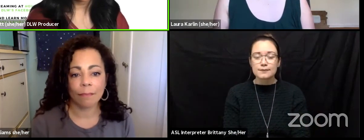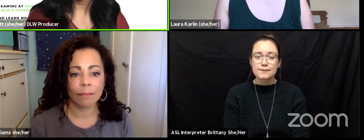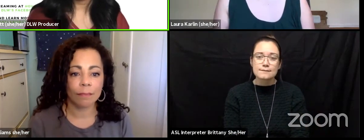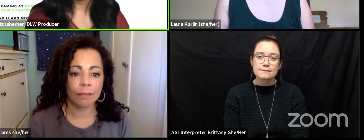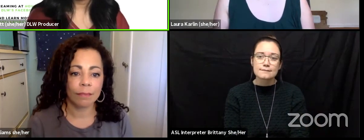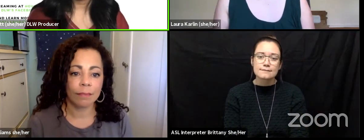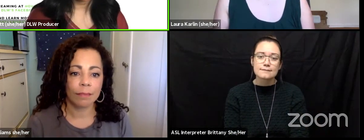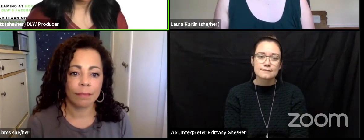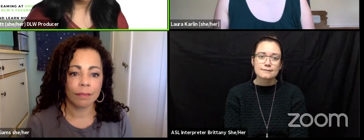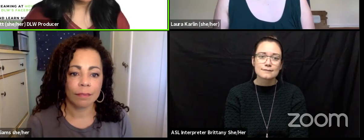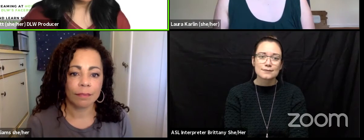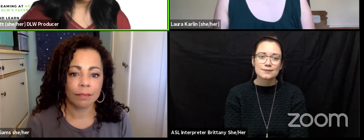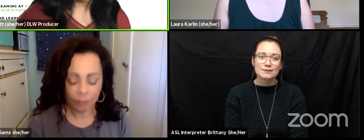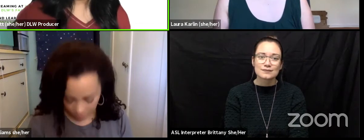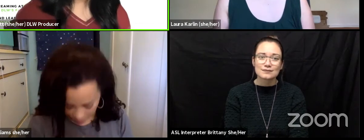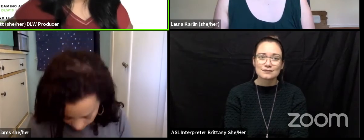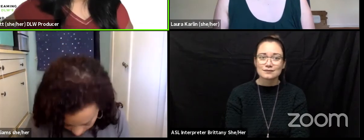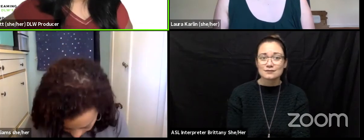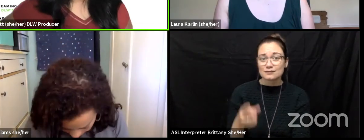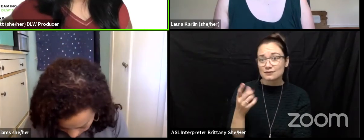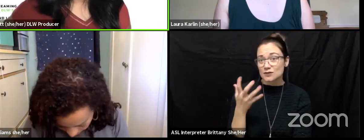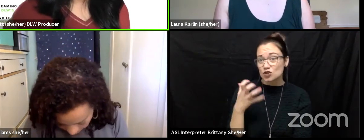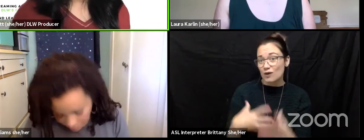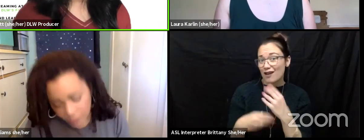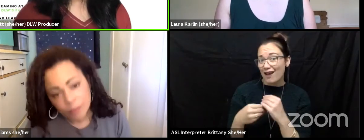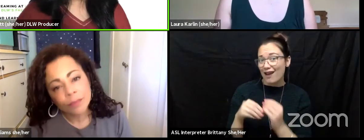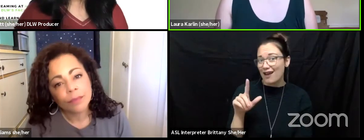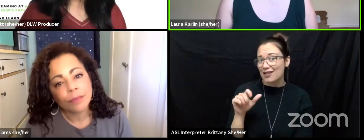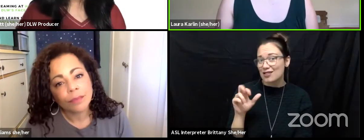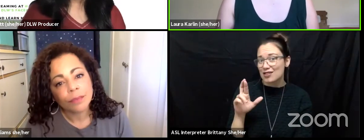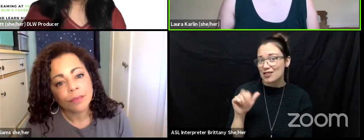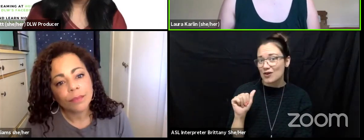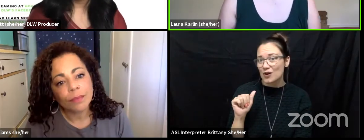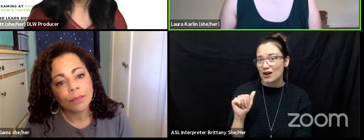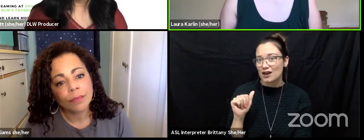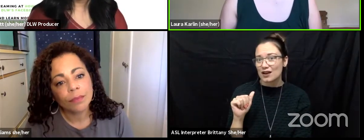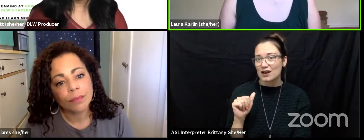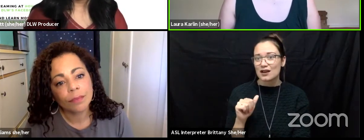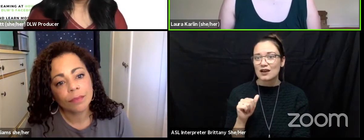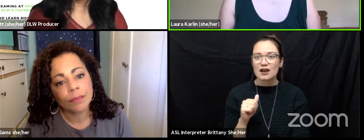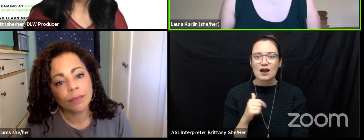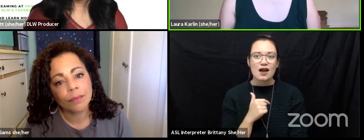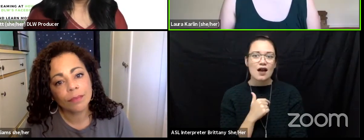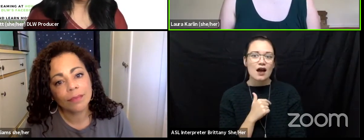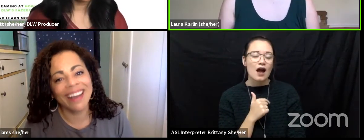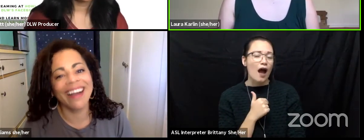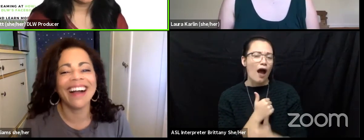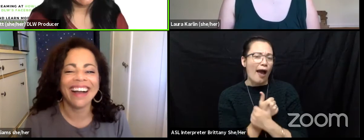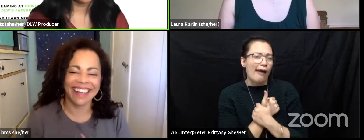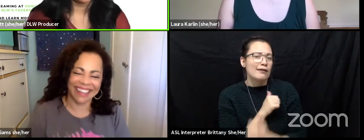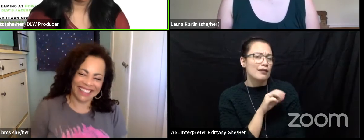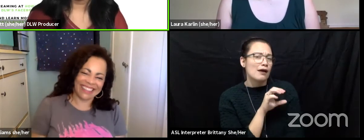Hmm. Yeah. Did you have anything to add to that, Laura? Well, I've learned that I'm just very in love with Sabra and we're gonna